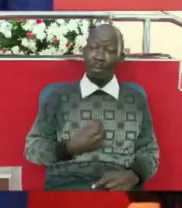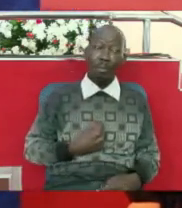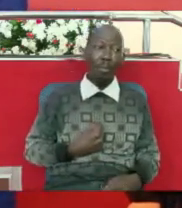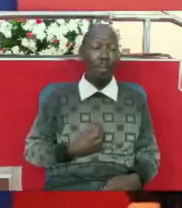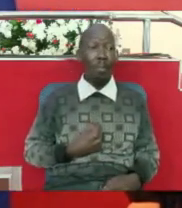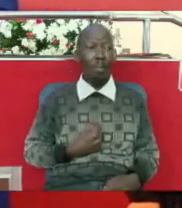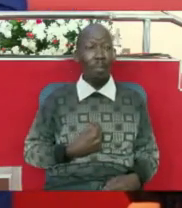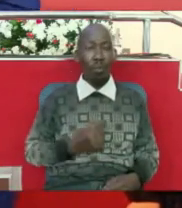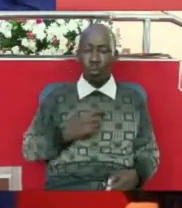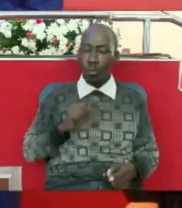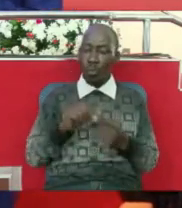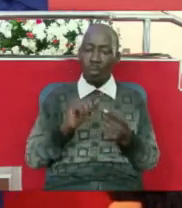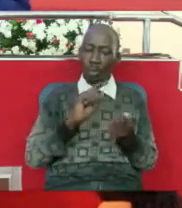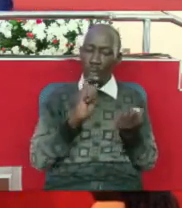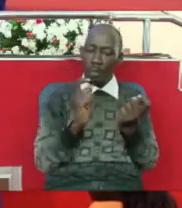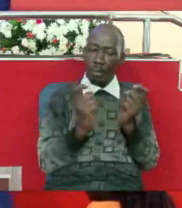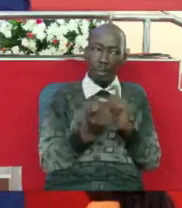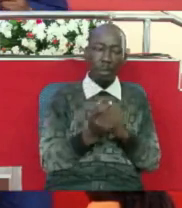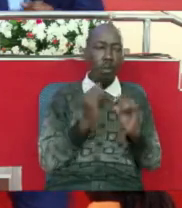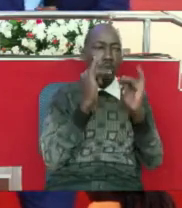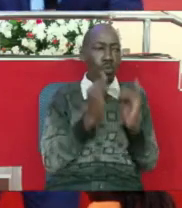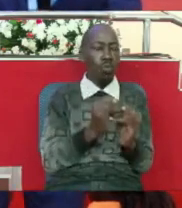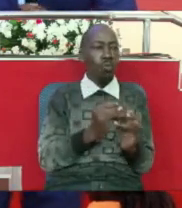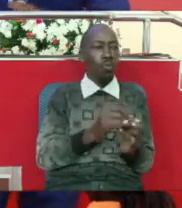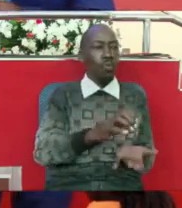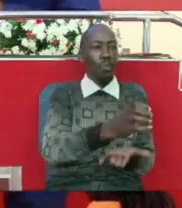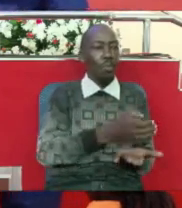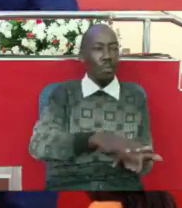to adjust to a new environment.